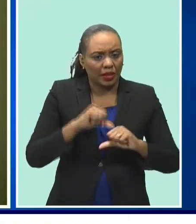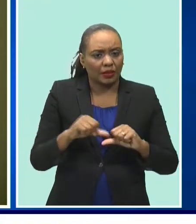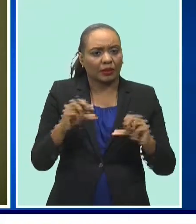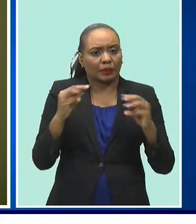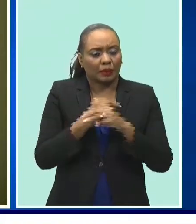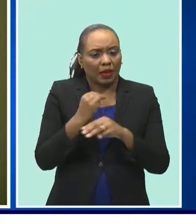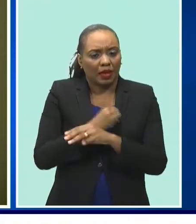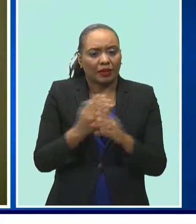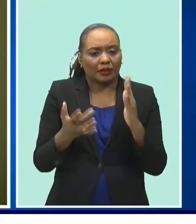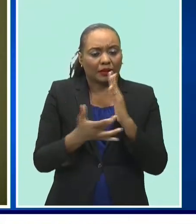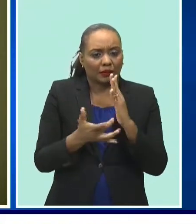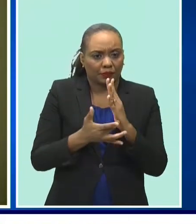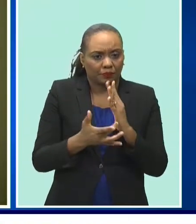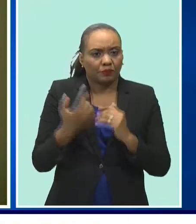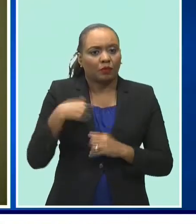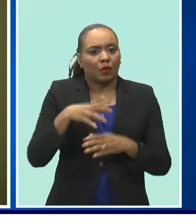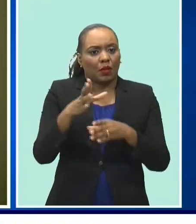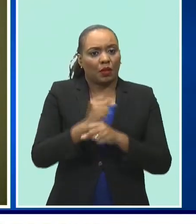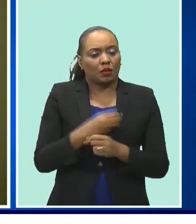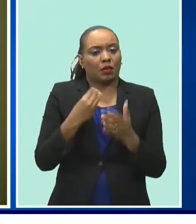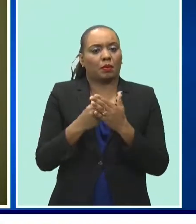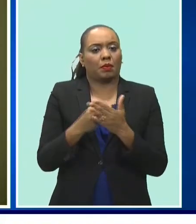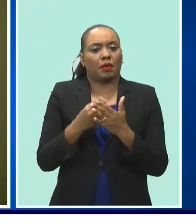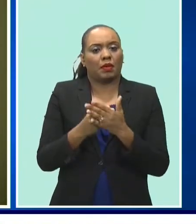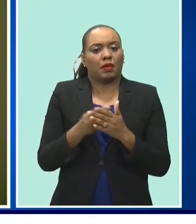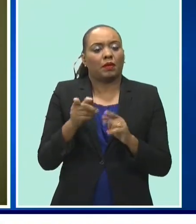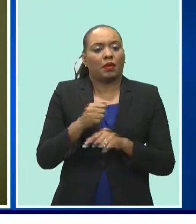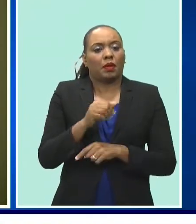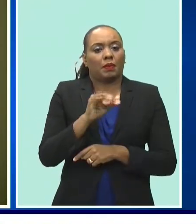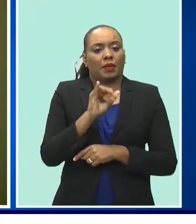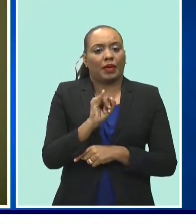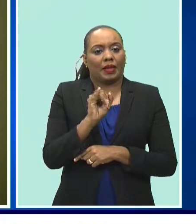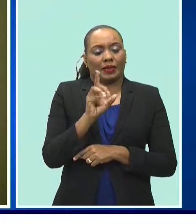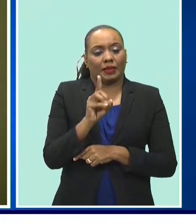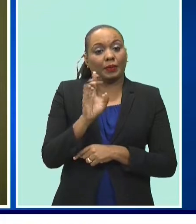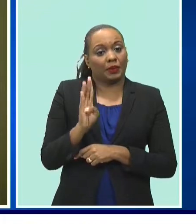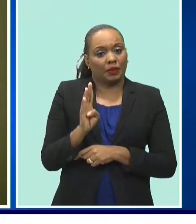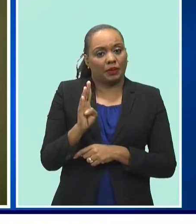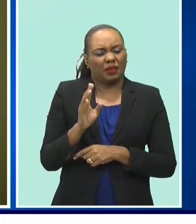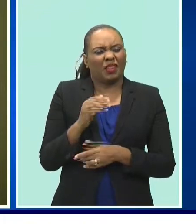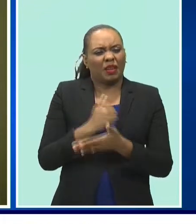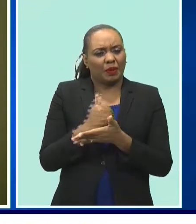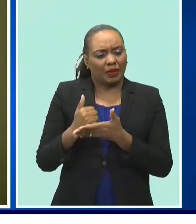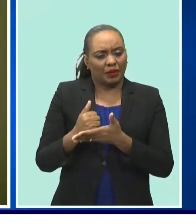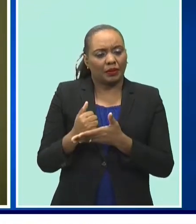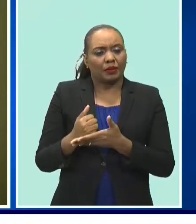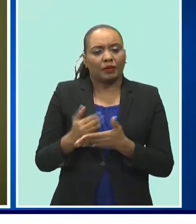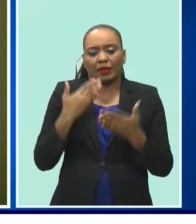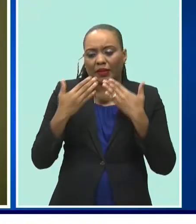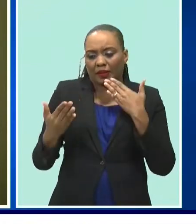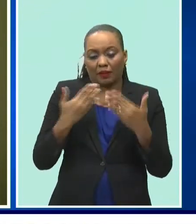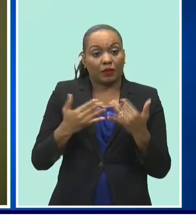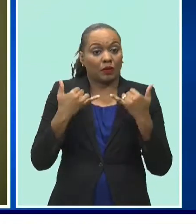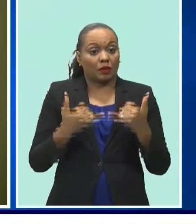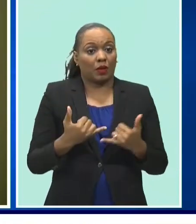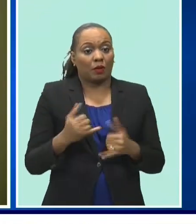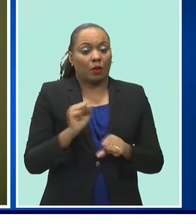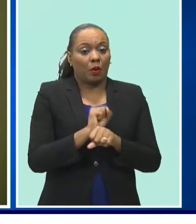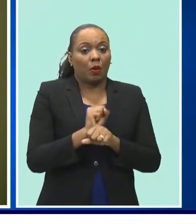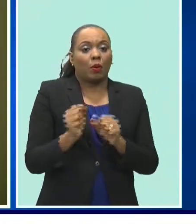have some funding from the Inter-American Development Bank, so we give them thanks for that. But we're working with, right now, the Maria